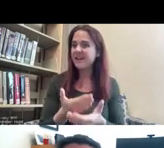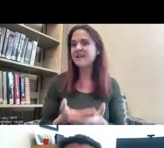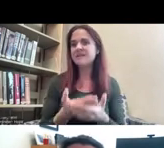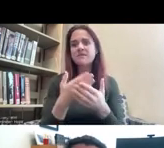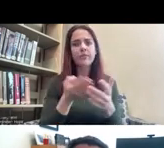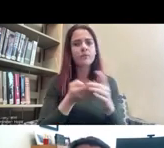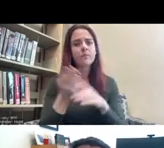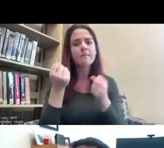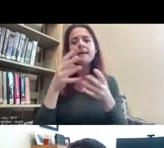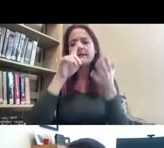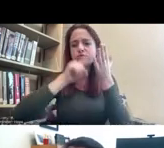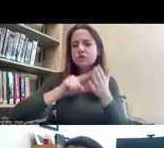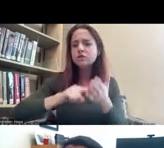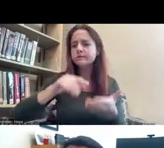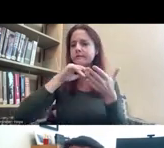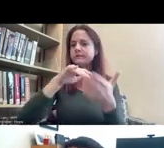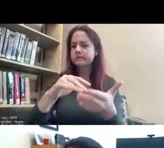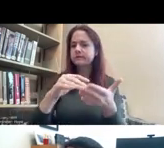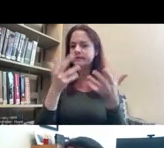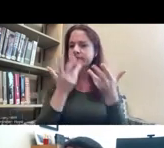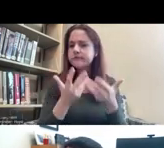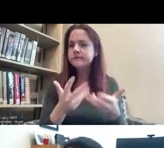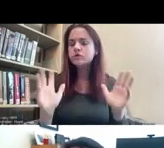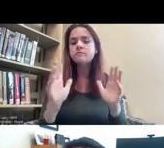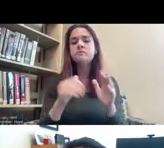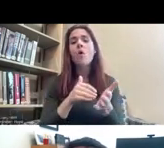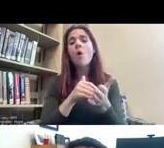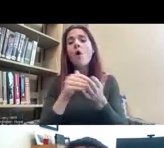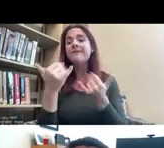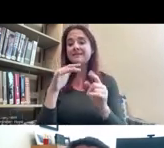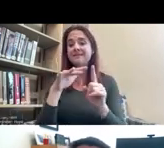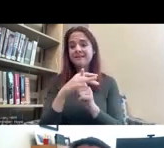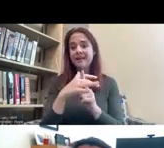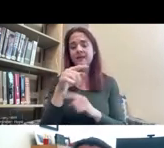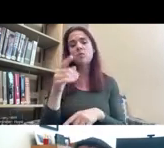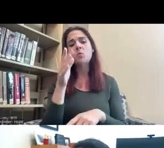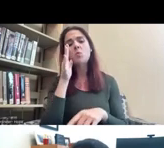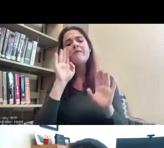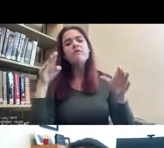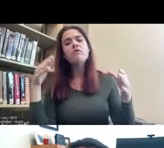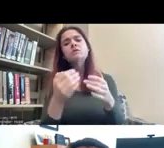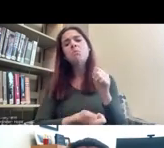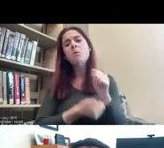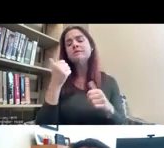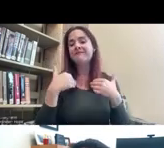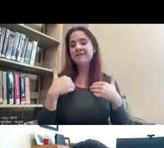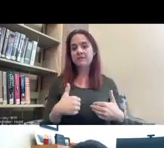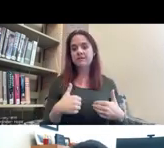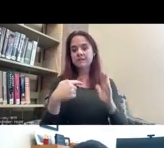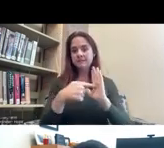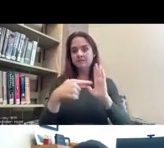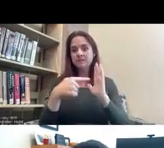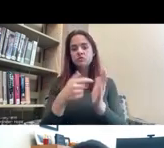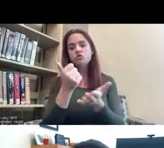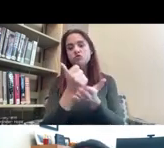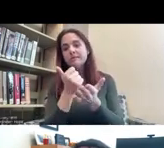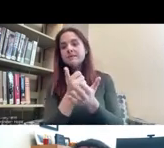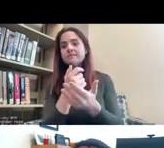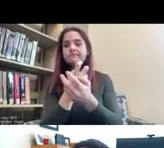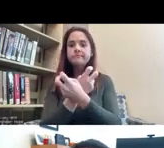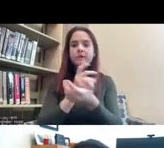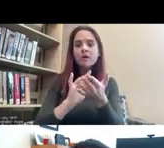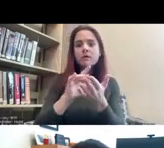studies. They often, in the setting we're talking about today, focus on physical symptoms, treatment